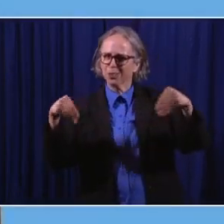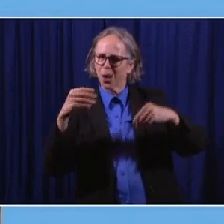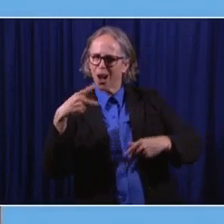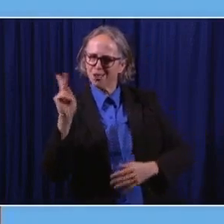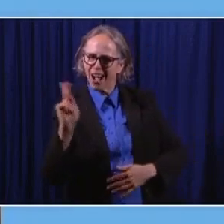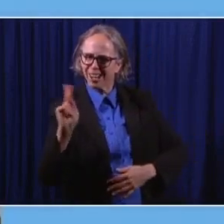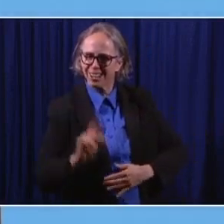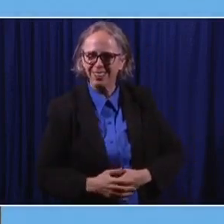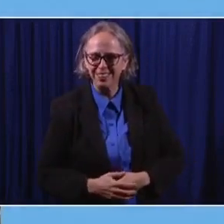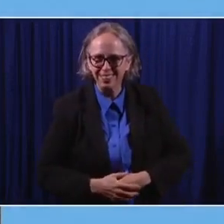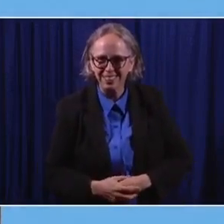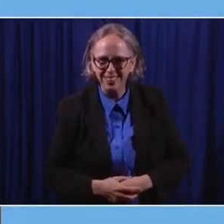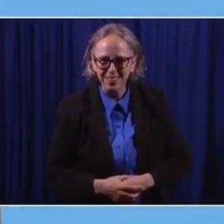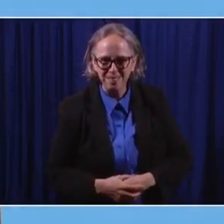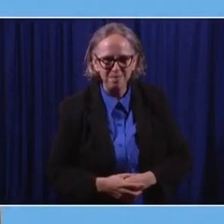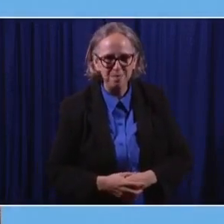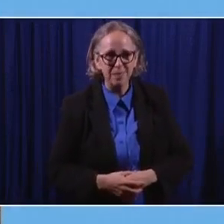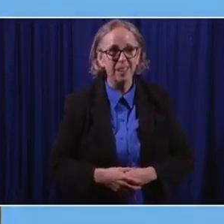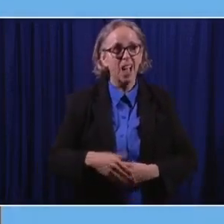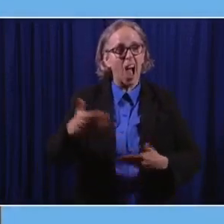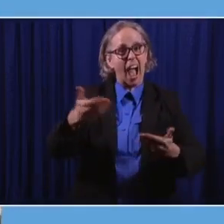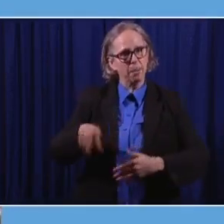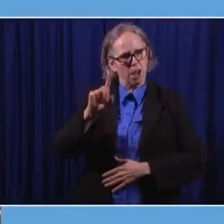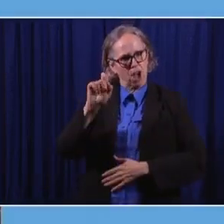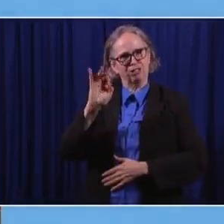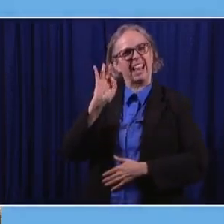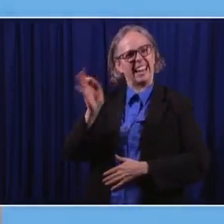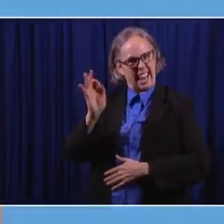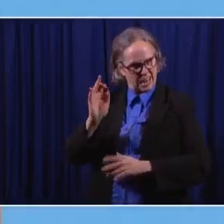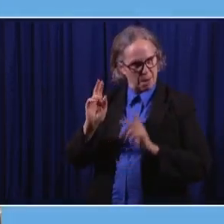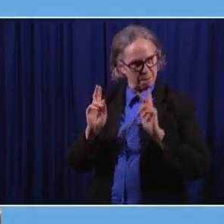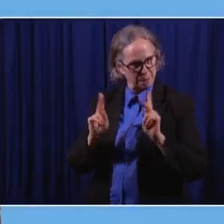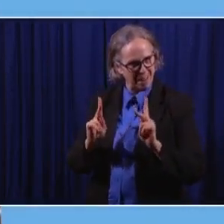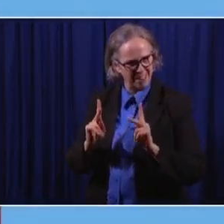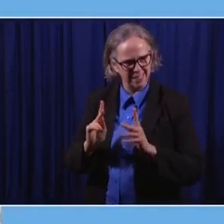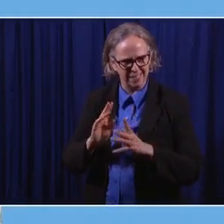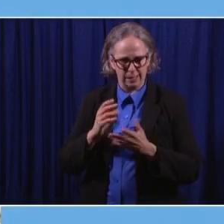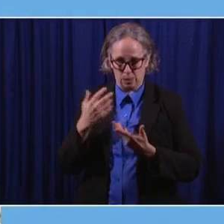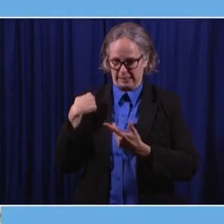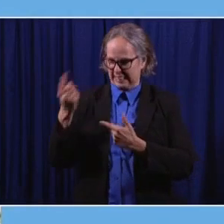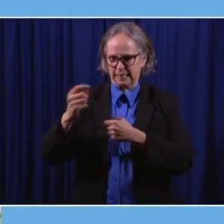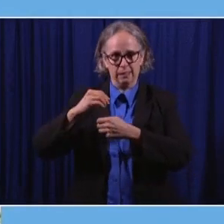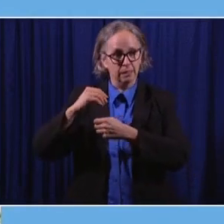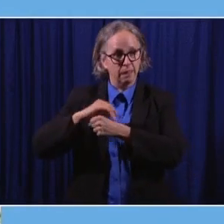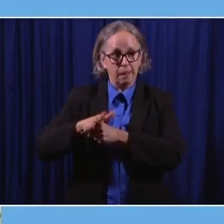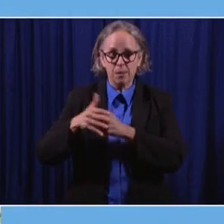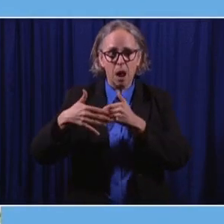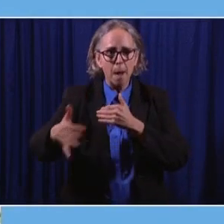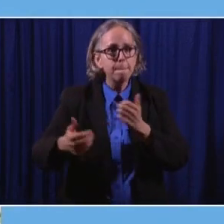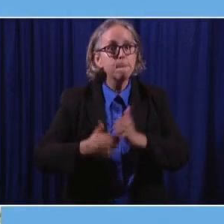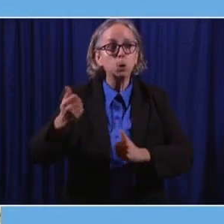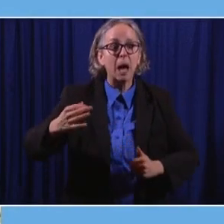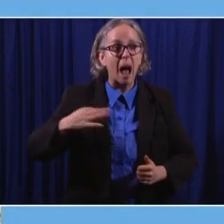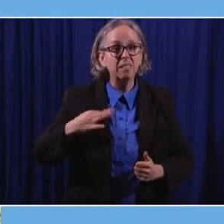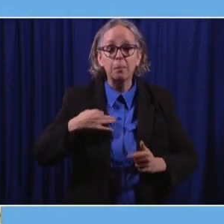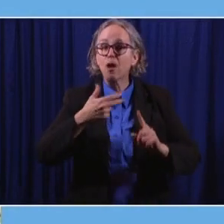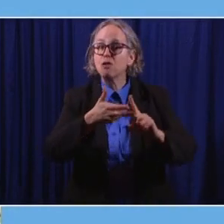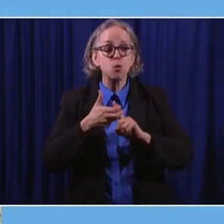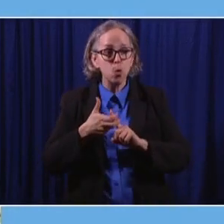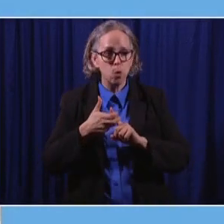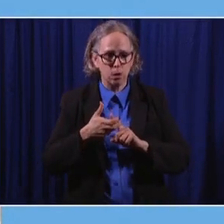We hired about 109 people since the pandemic hit. Most of the applicants that I have employed were unemployed due